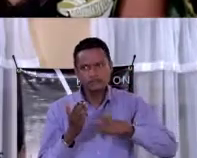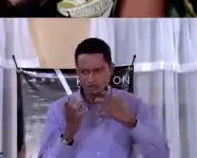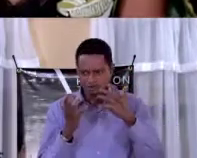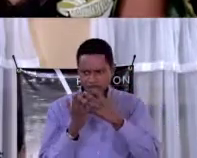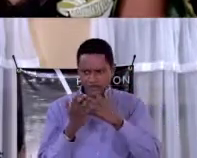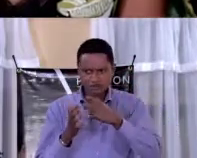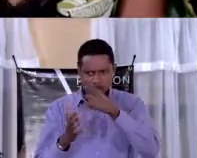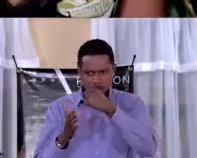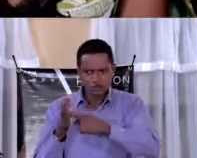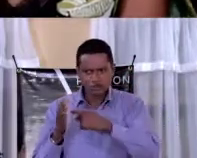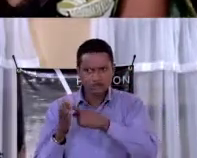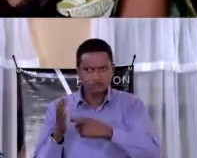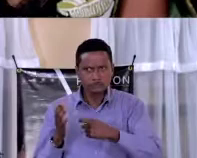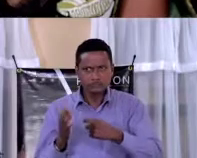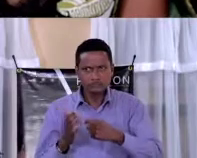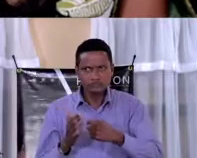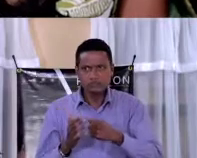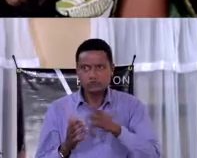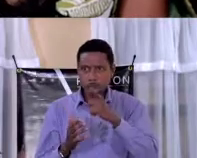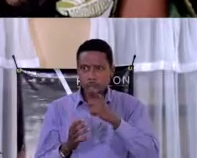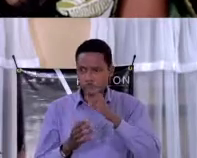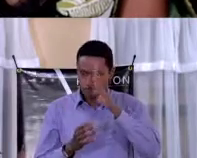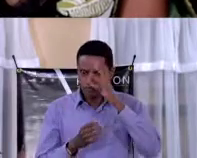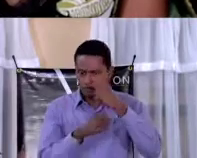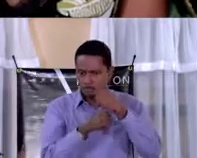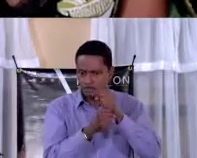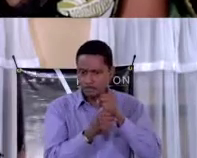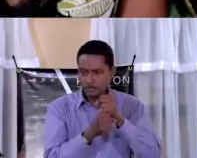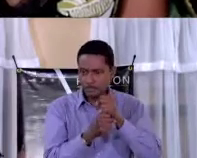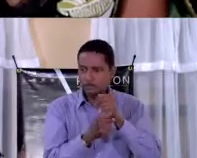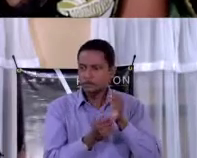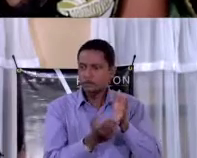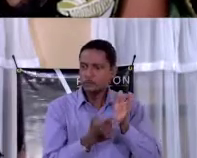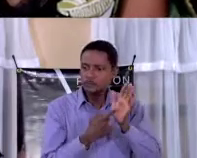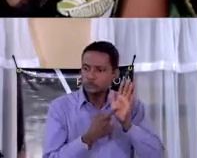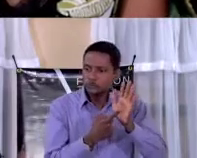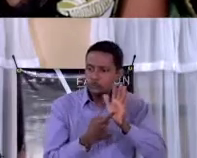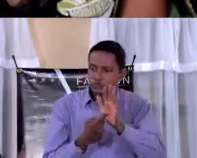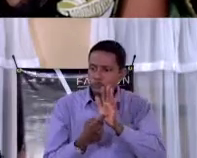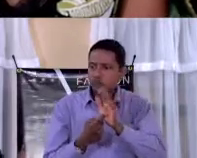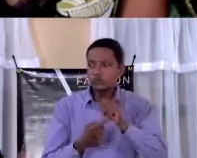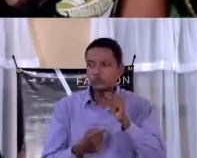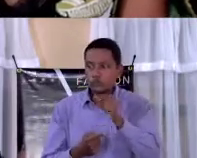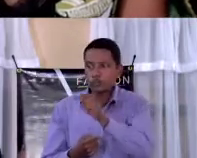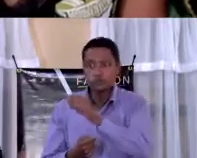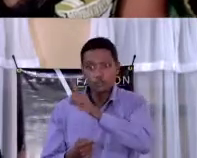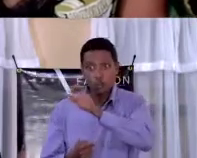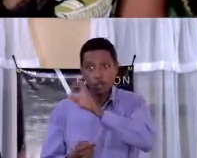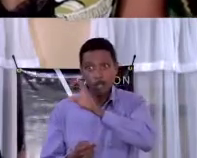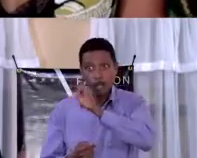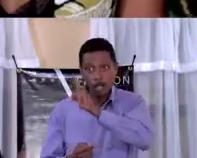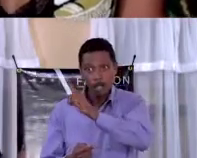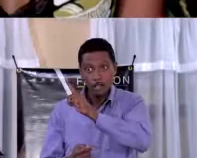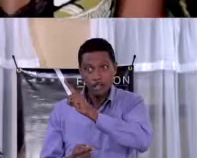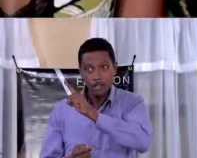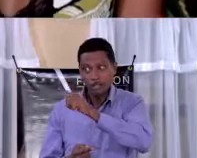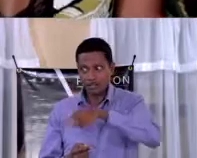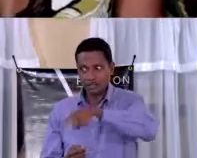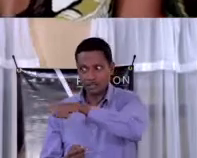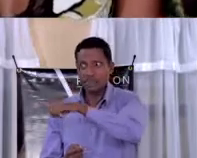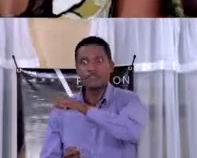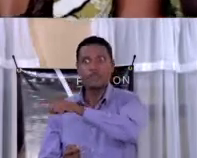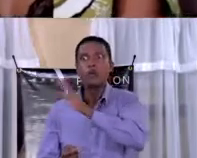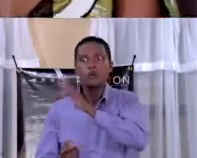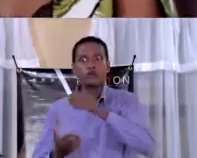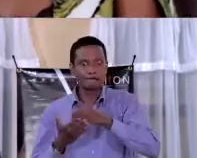point. And you create that and you present that to your local consumer, I bet you they will purchase your product